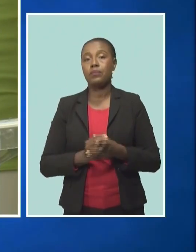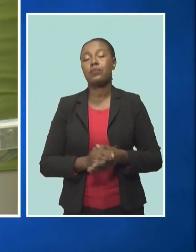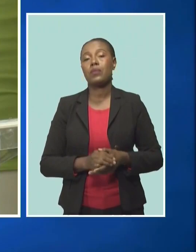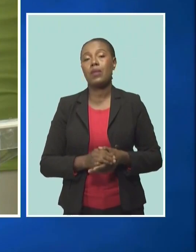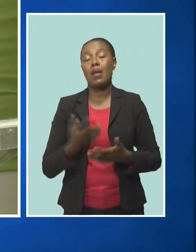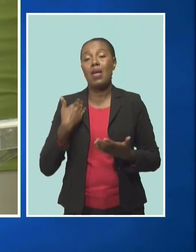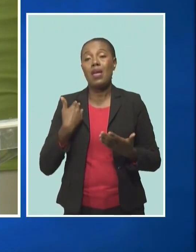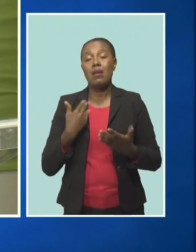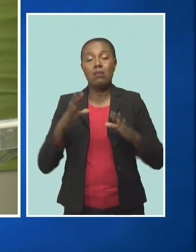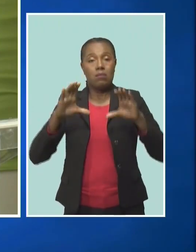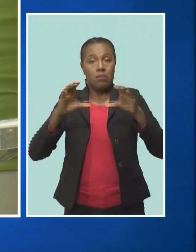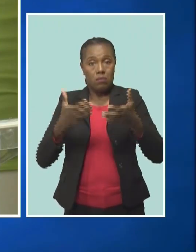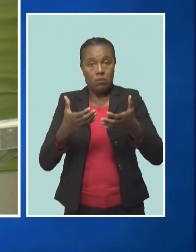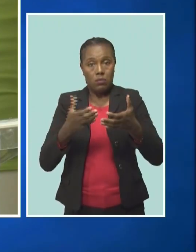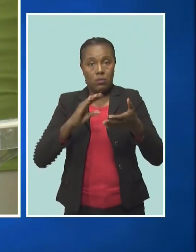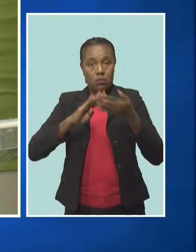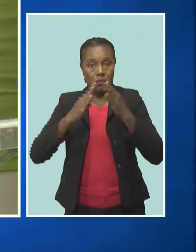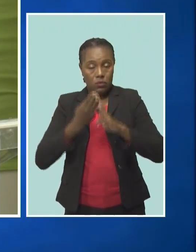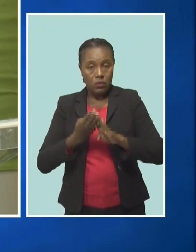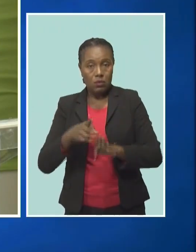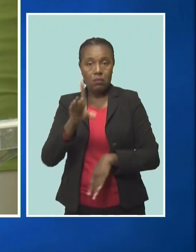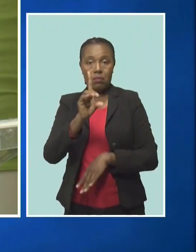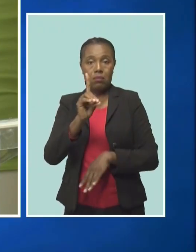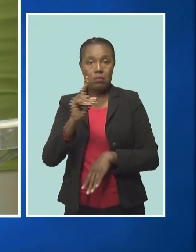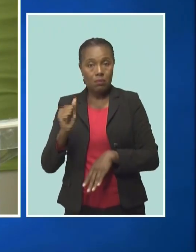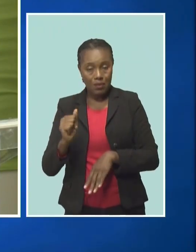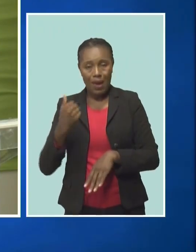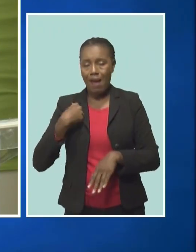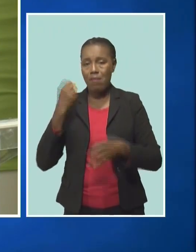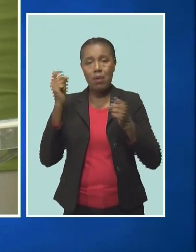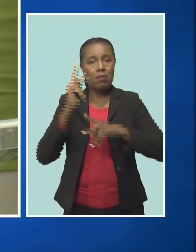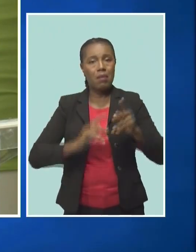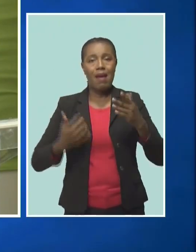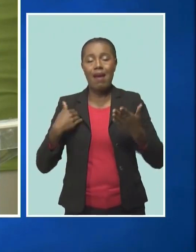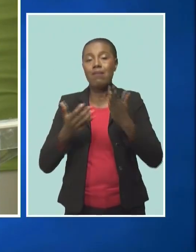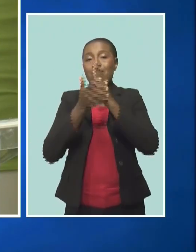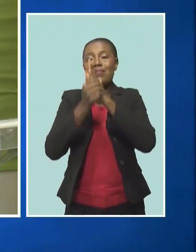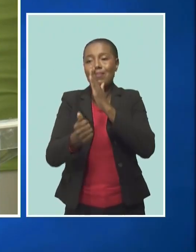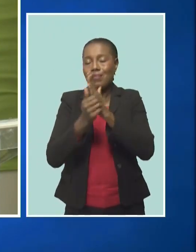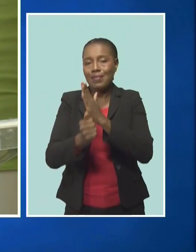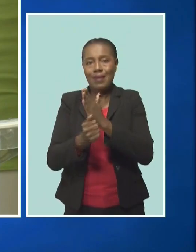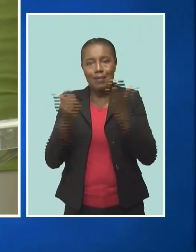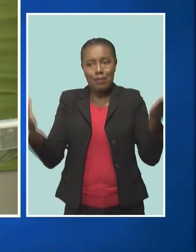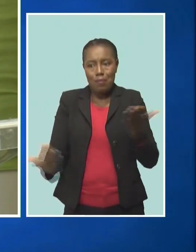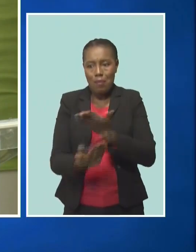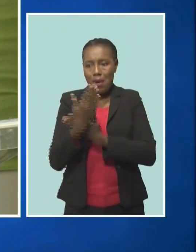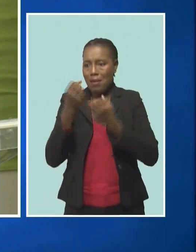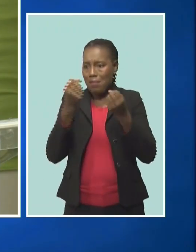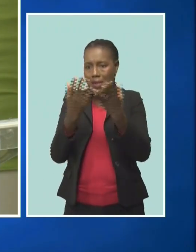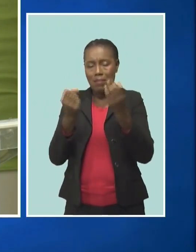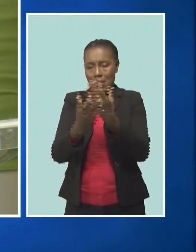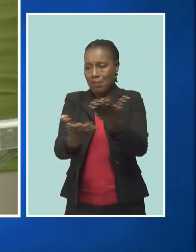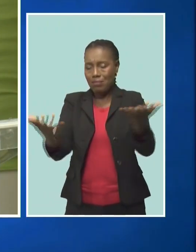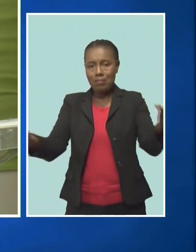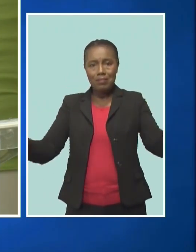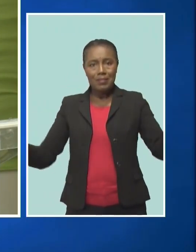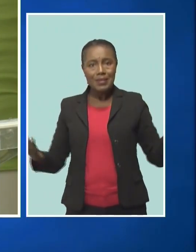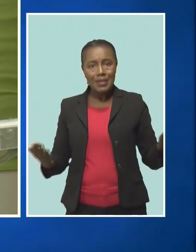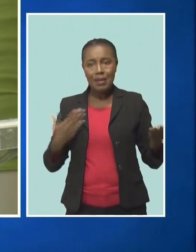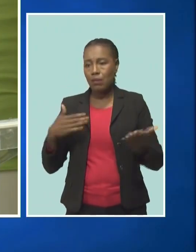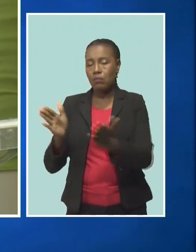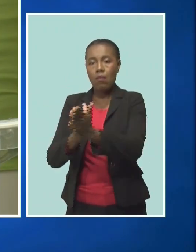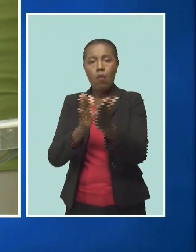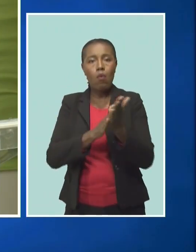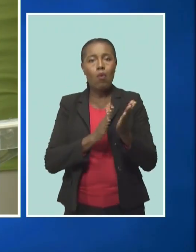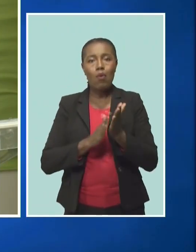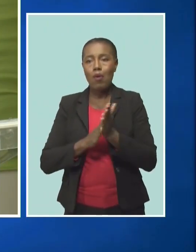talents. And of course, we know we have them even in this room here this morning, and we laud and we commend them